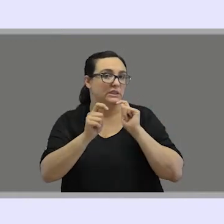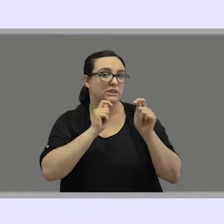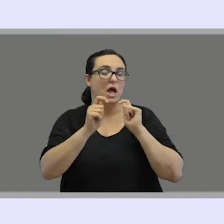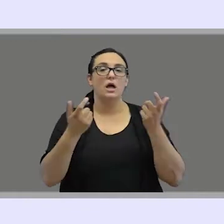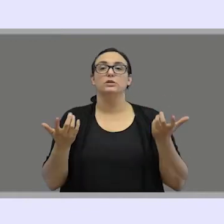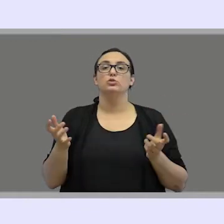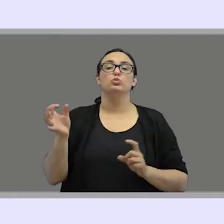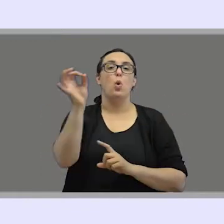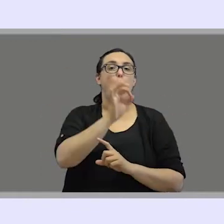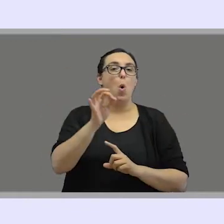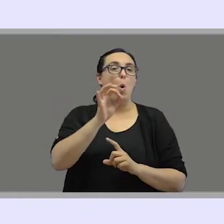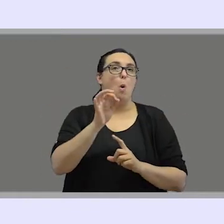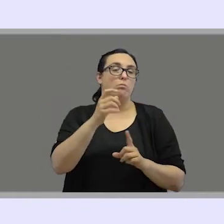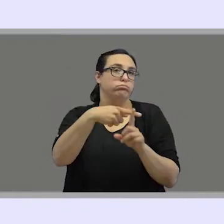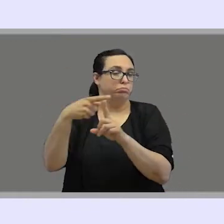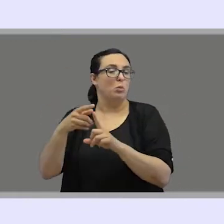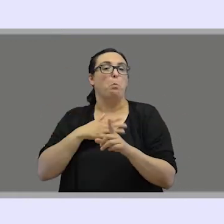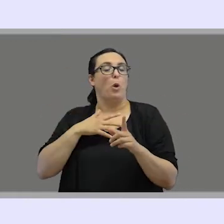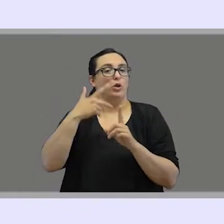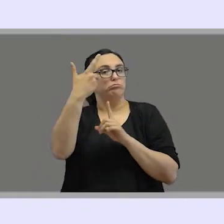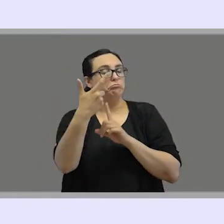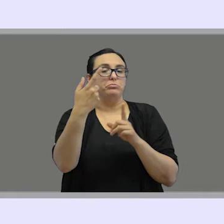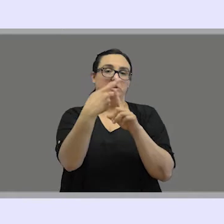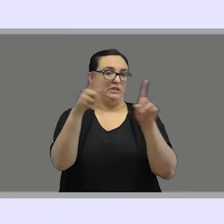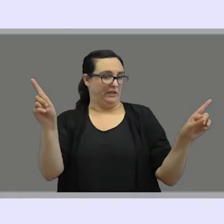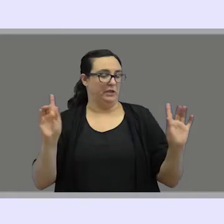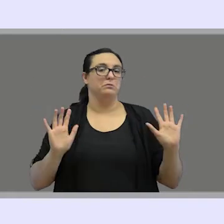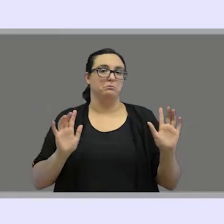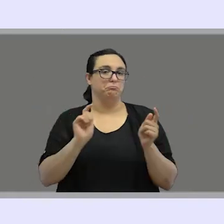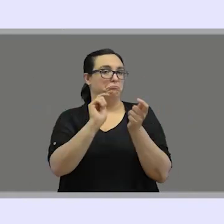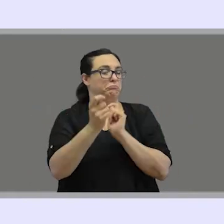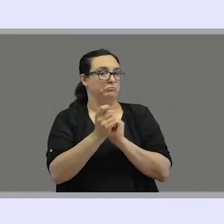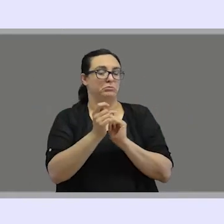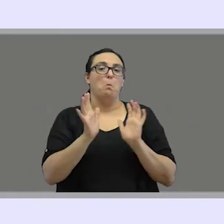interviews, maybe this can be changed. But as a general